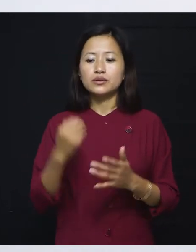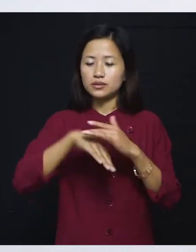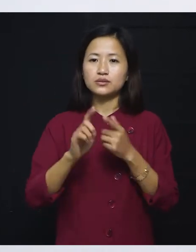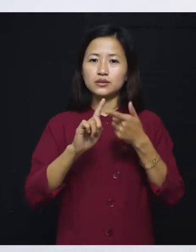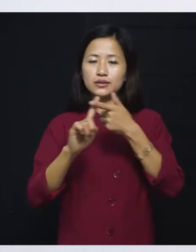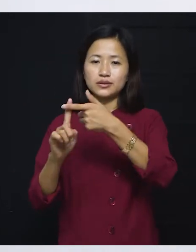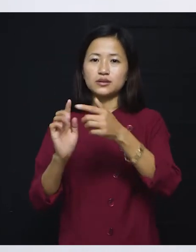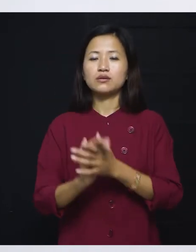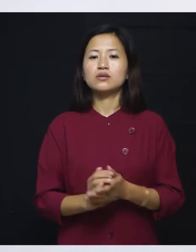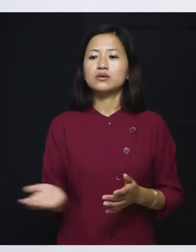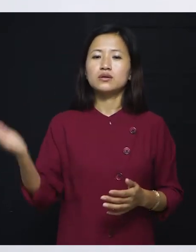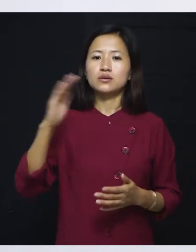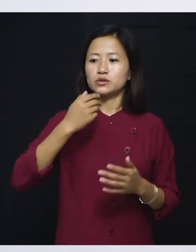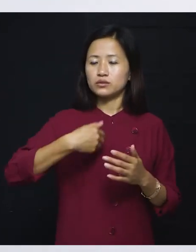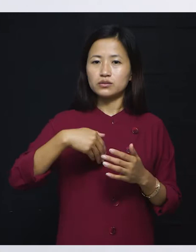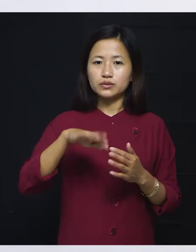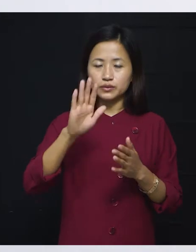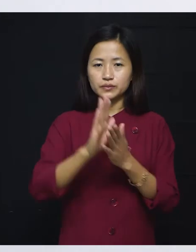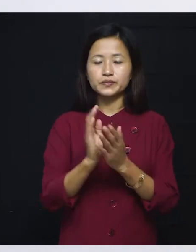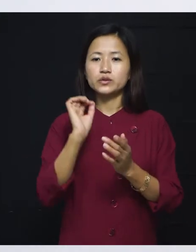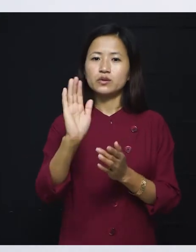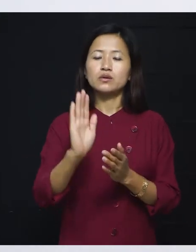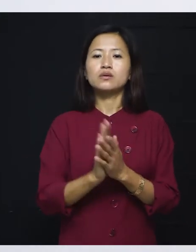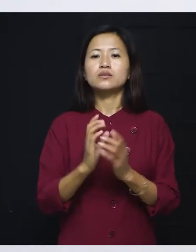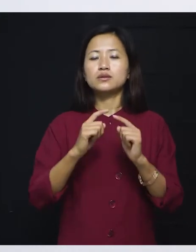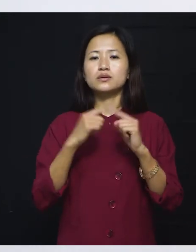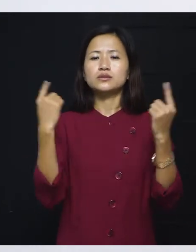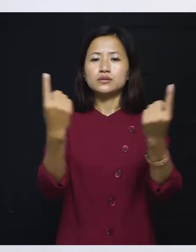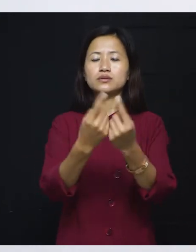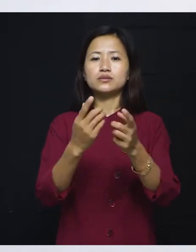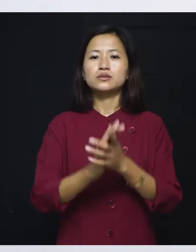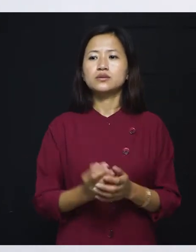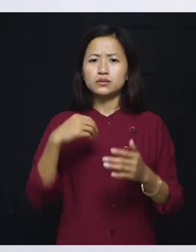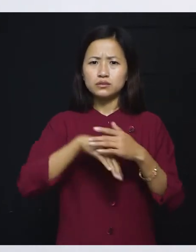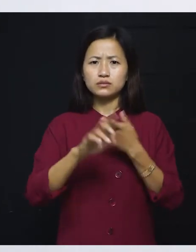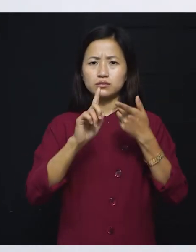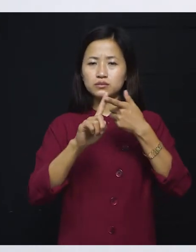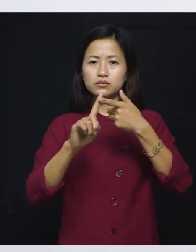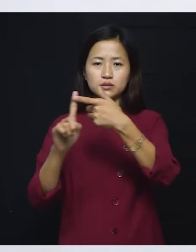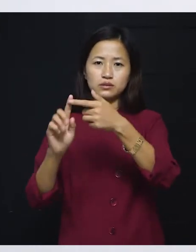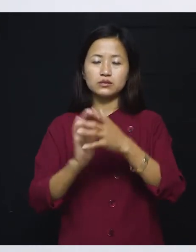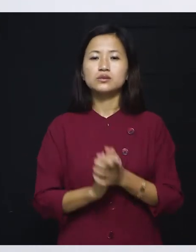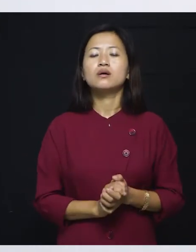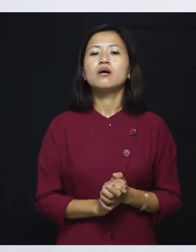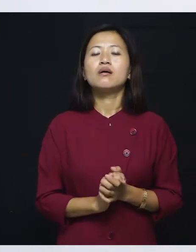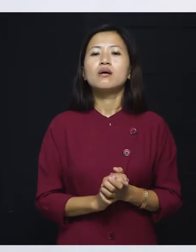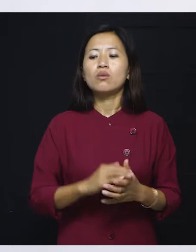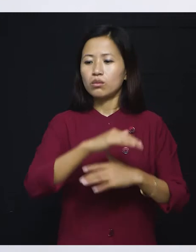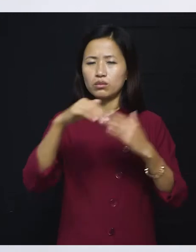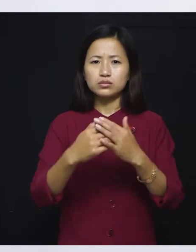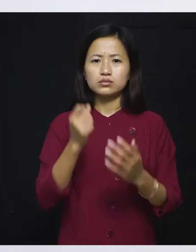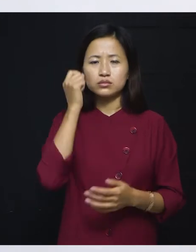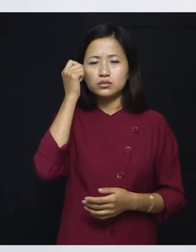east alone. If I come to your classroom and say in the east, so many of you or all of you will